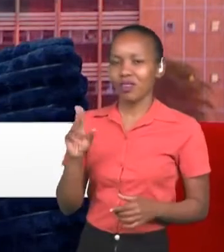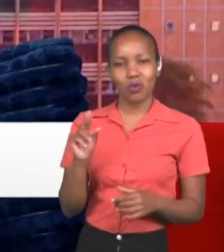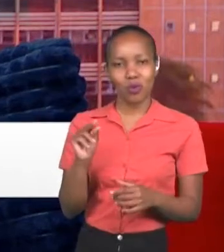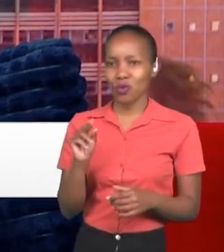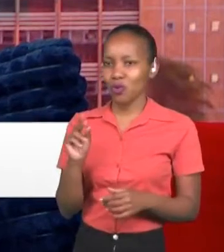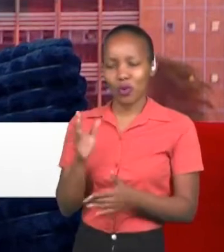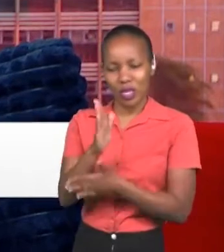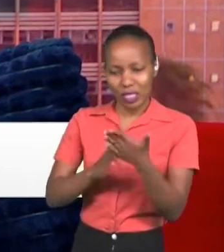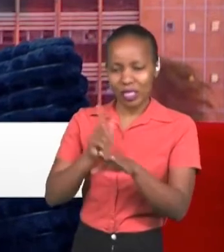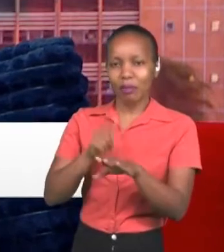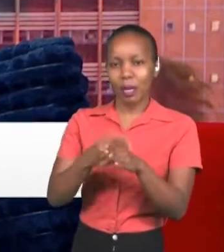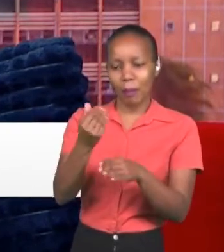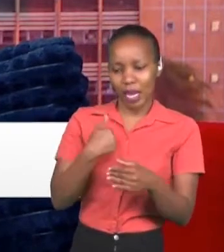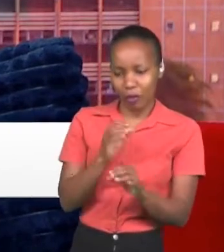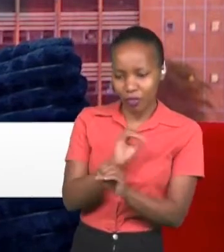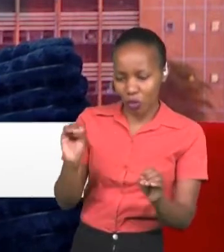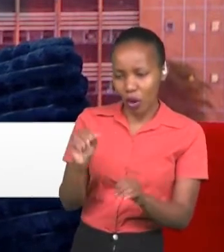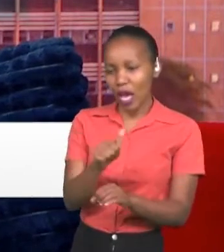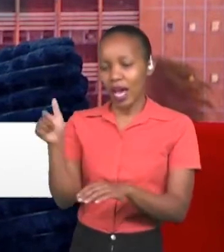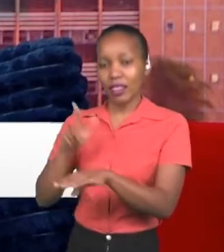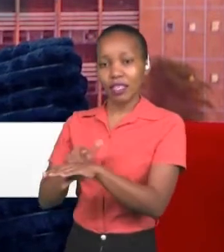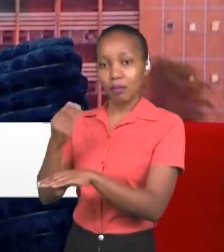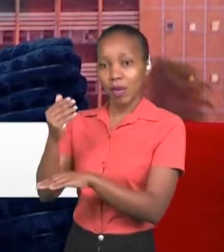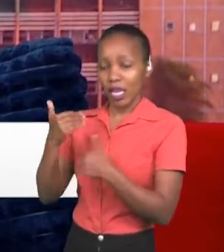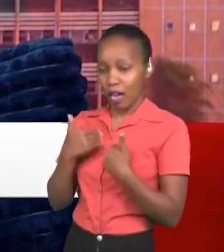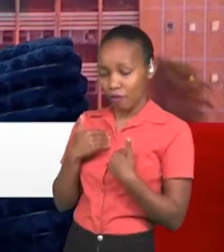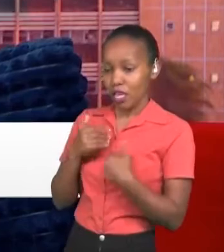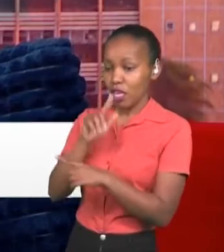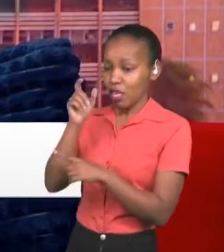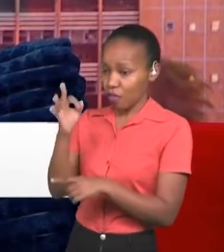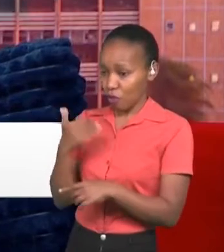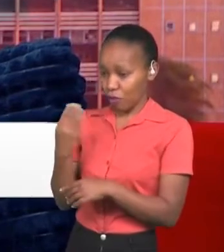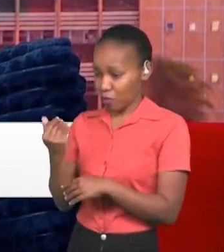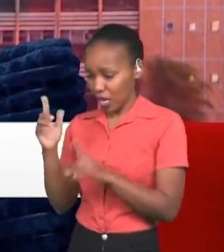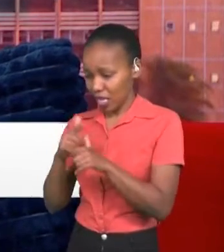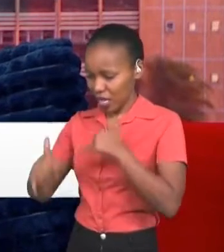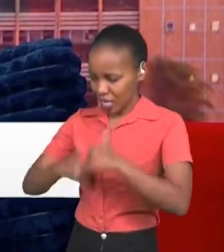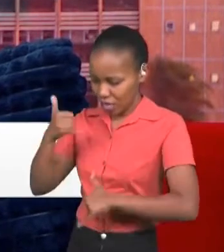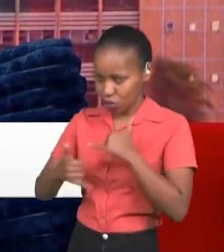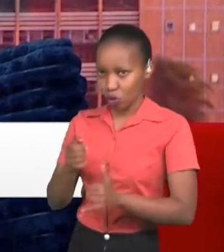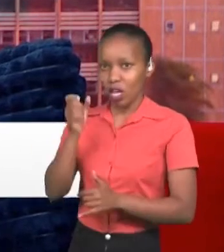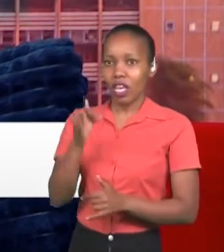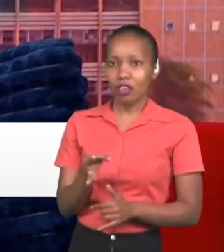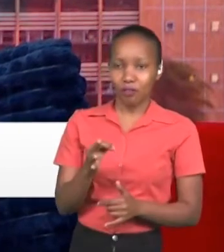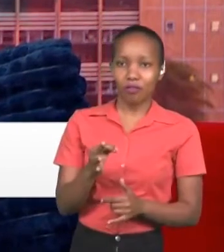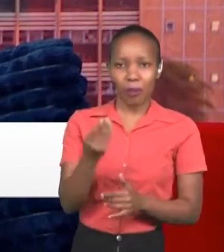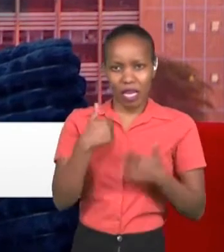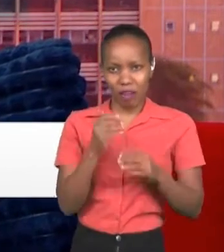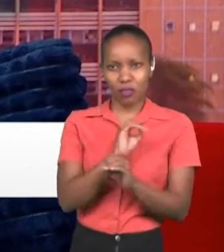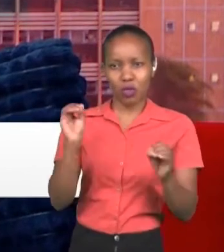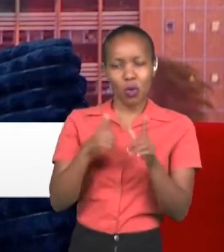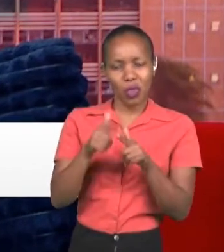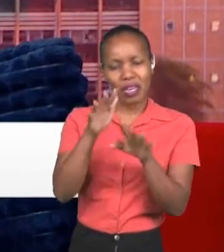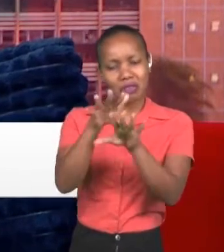time umesota. It's true. Na kutakuwa na times zenye uko na pesa. It's true. So ukiwa na pesa, enjoy. Okay. Ukiwa umesota, soka tu peleke kitu yako